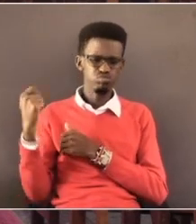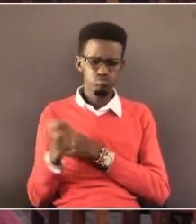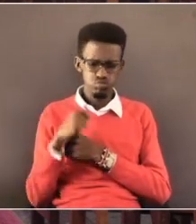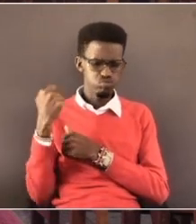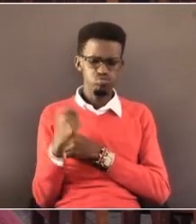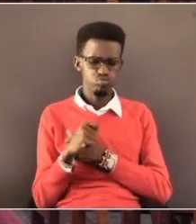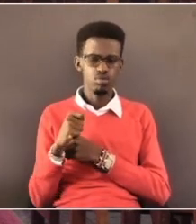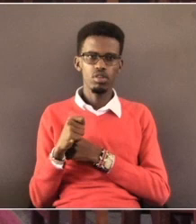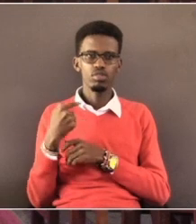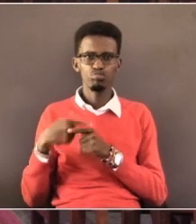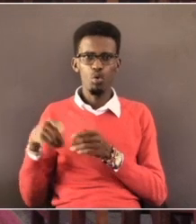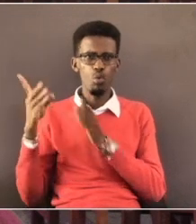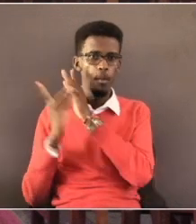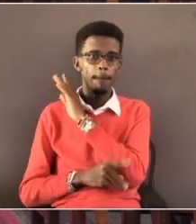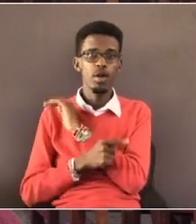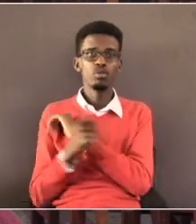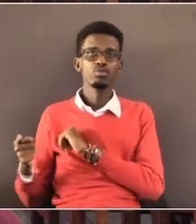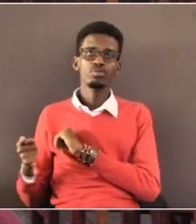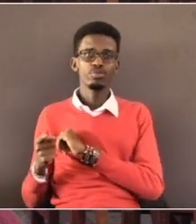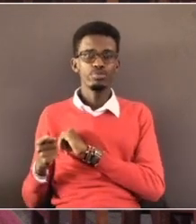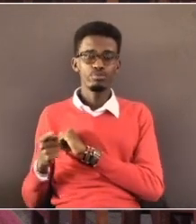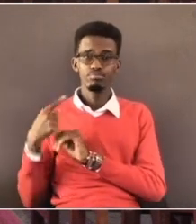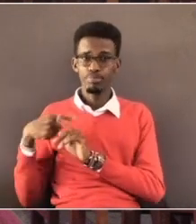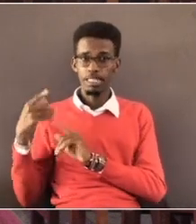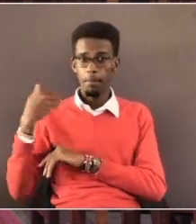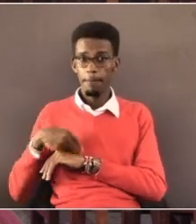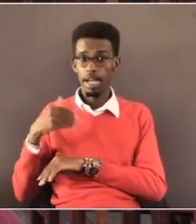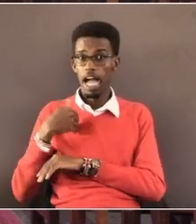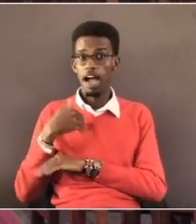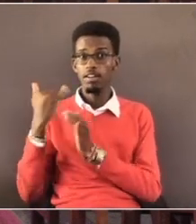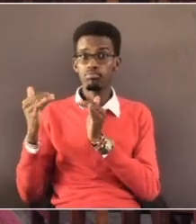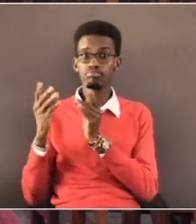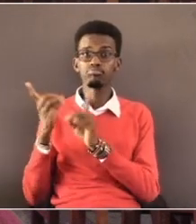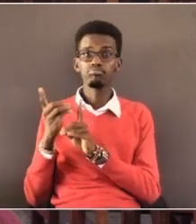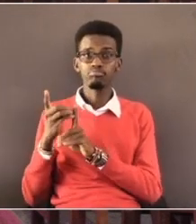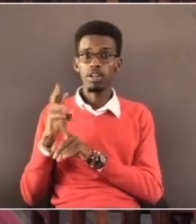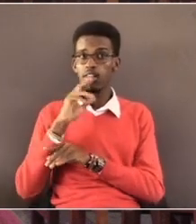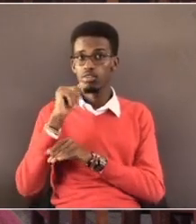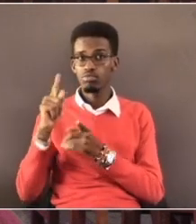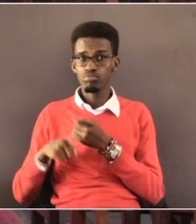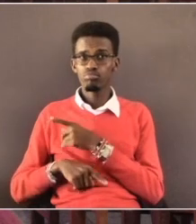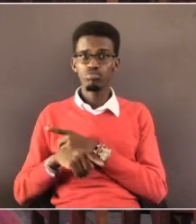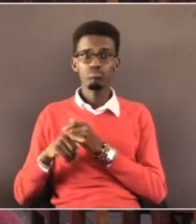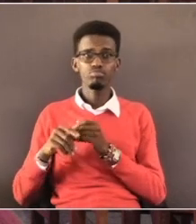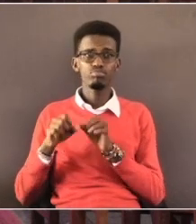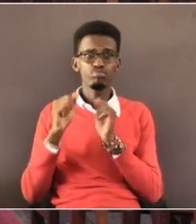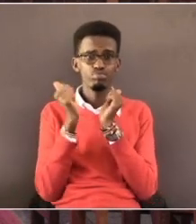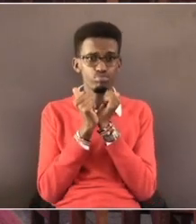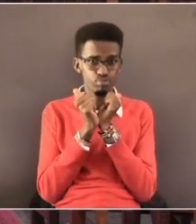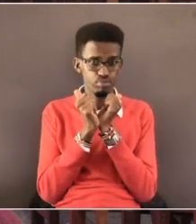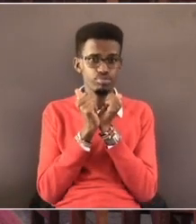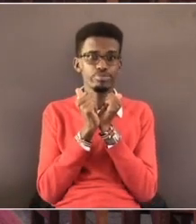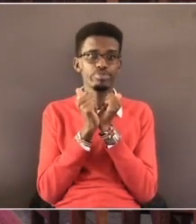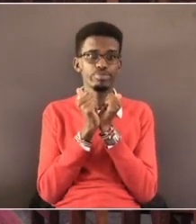case will be, to discipline you. But the person you are dating, you are not tied to them